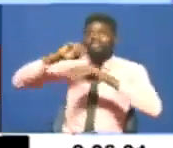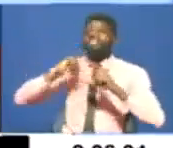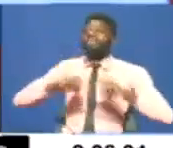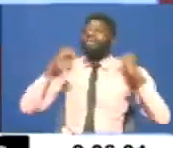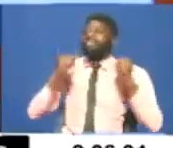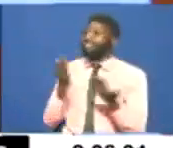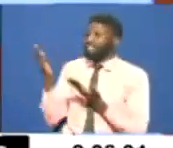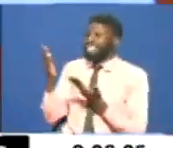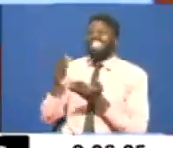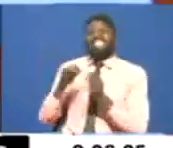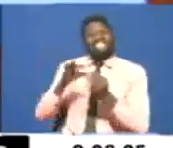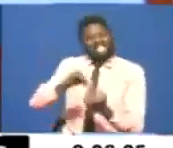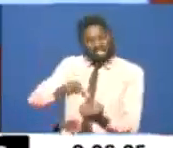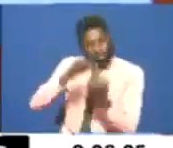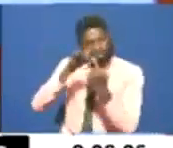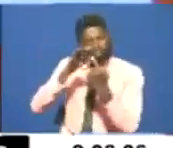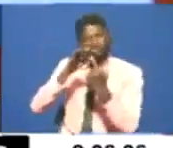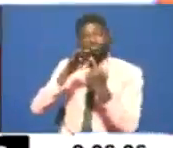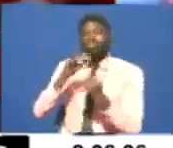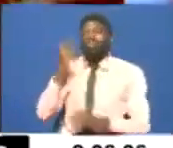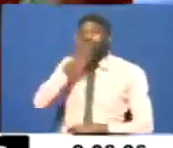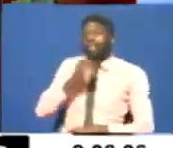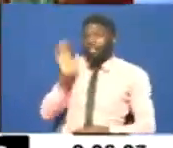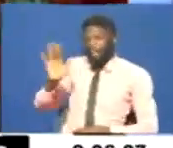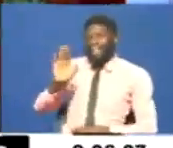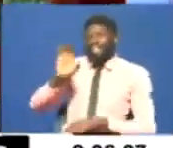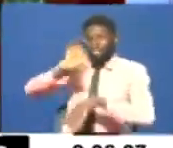oil used by church to bless leaders.